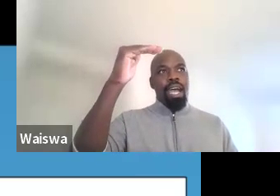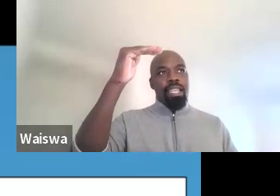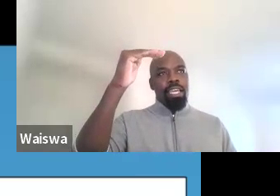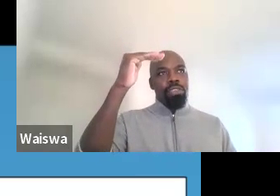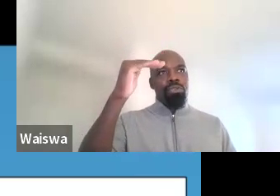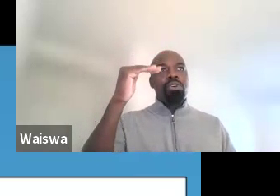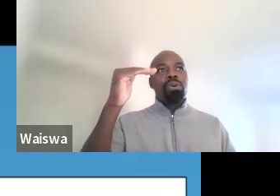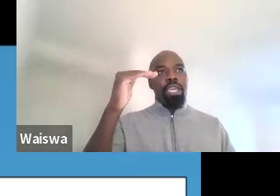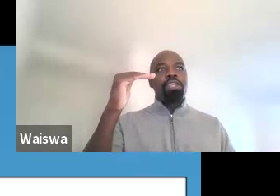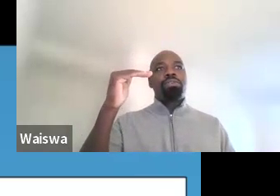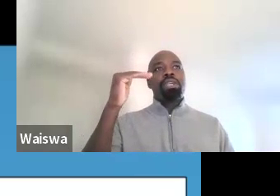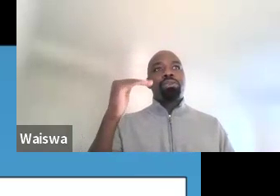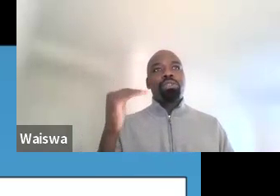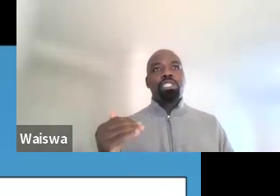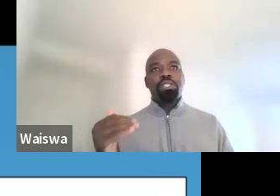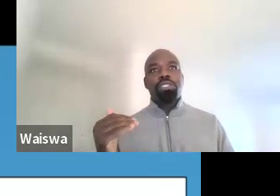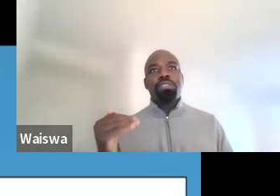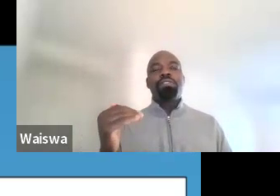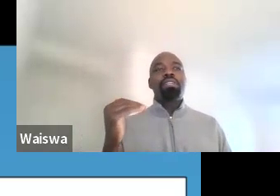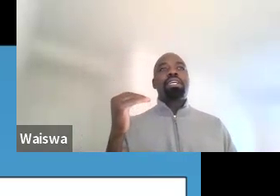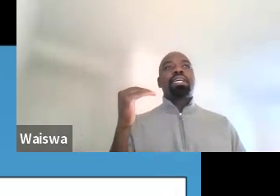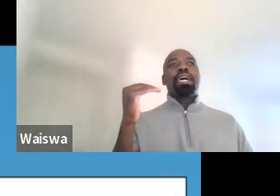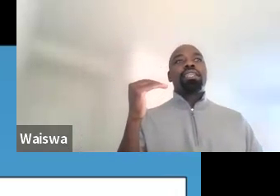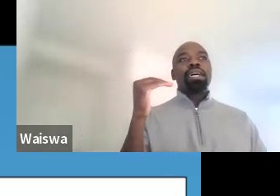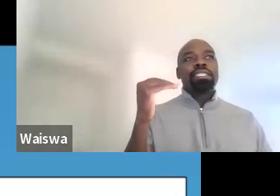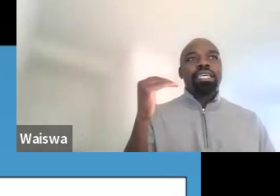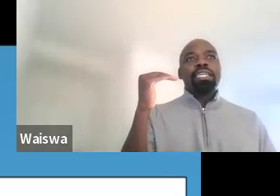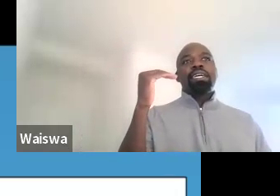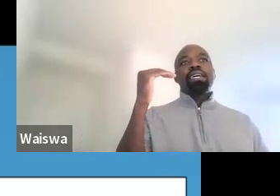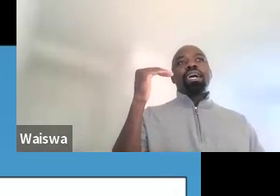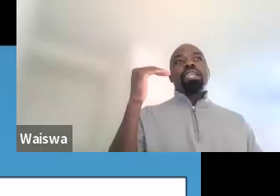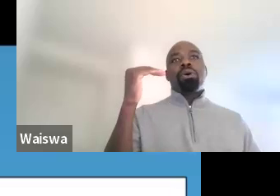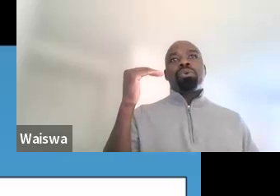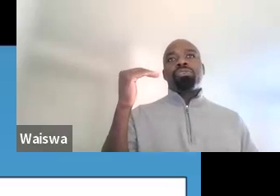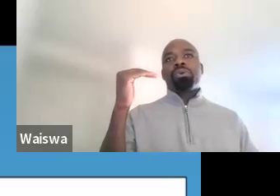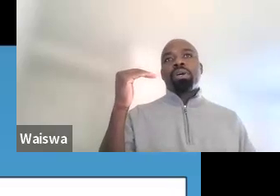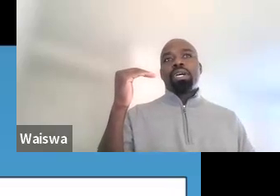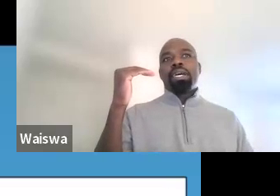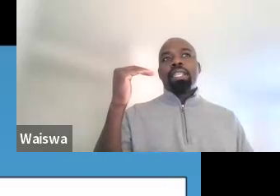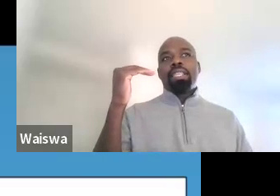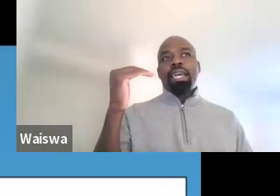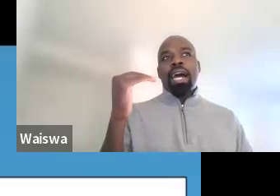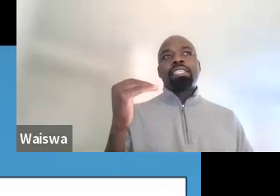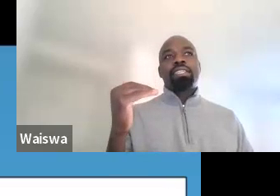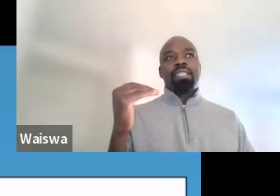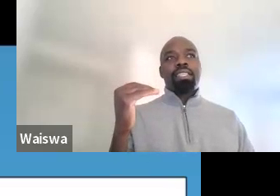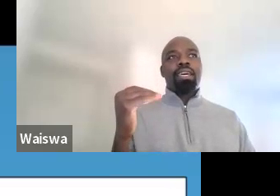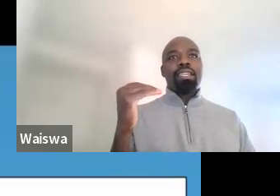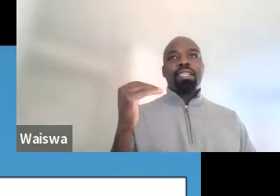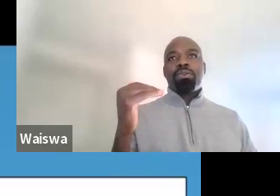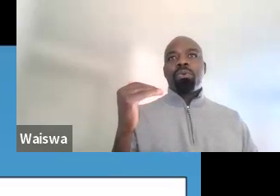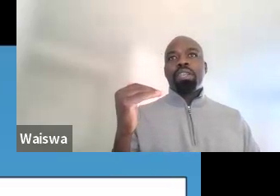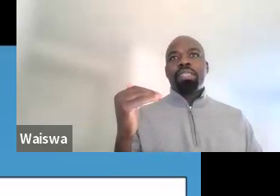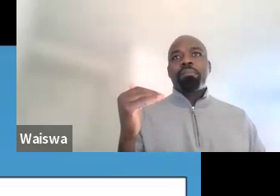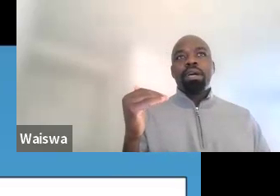after that you go into introducing yourself, and as I said, and also the ask